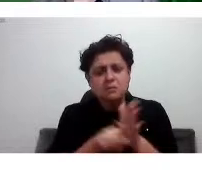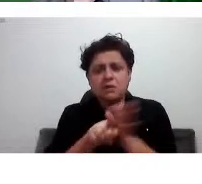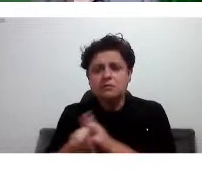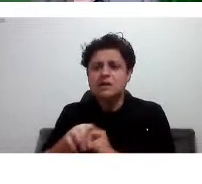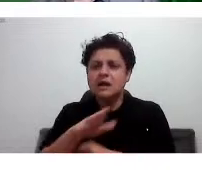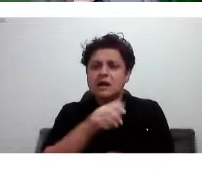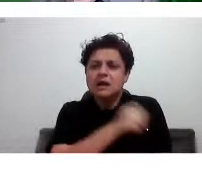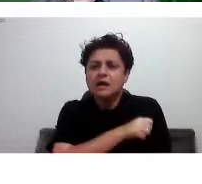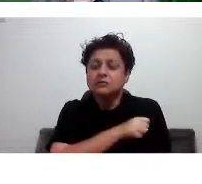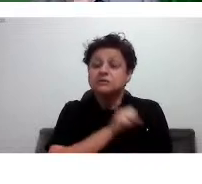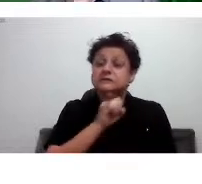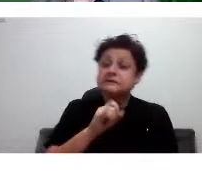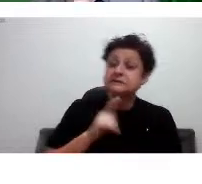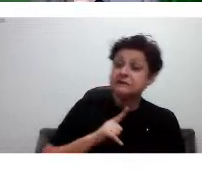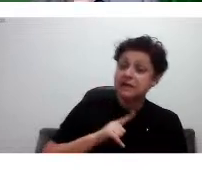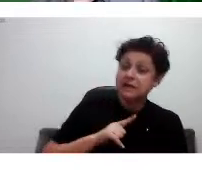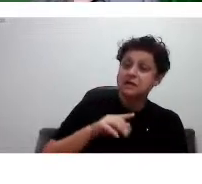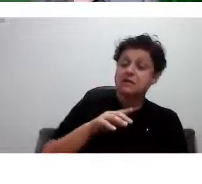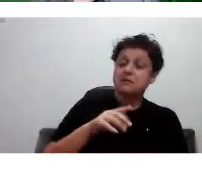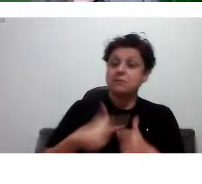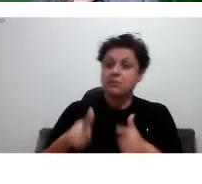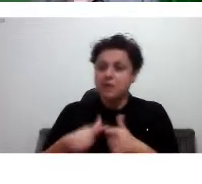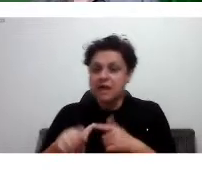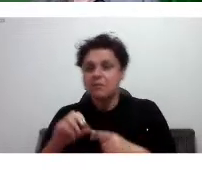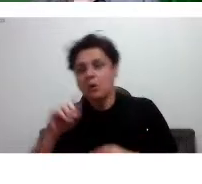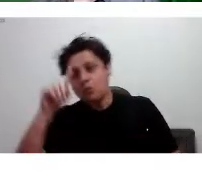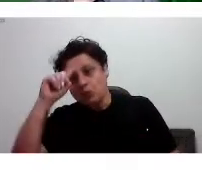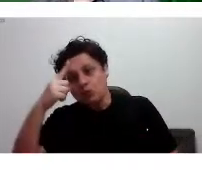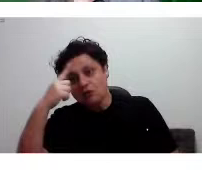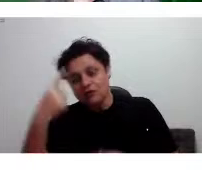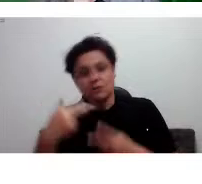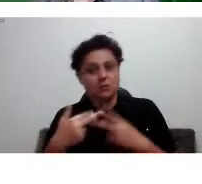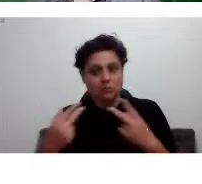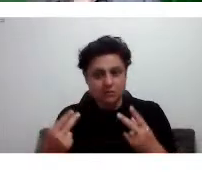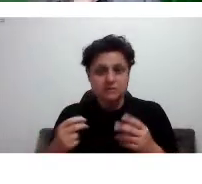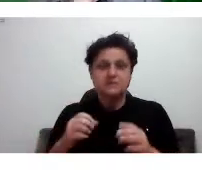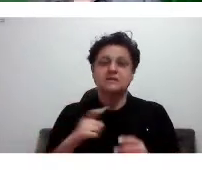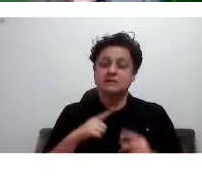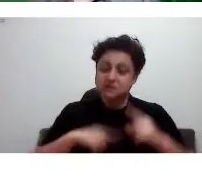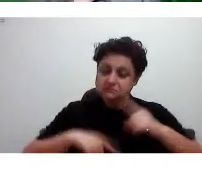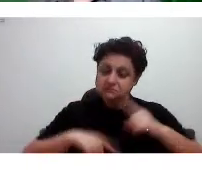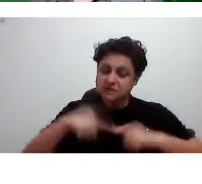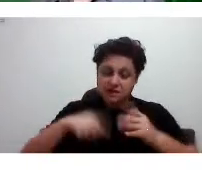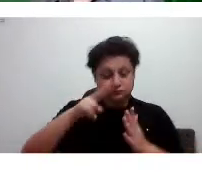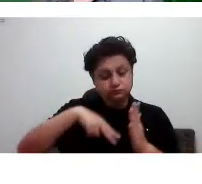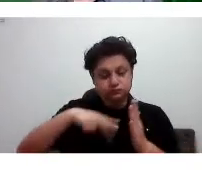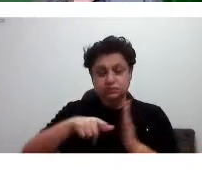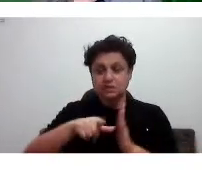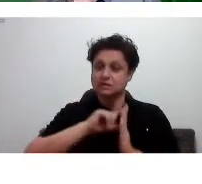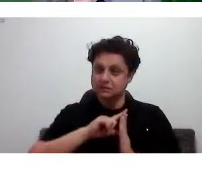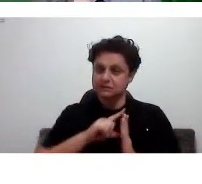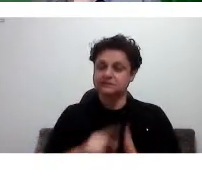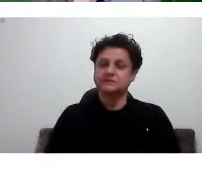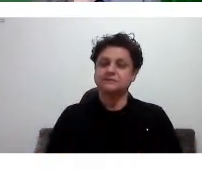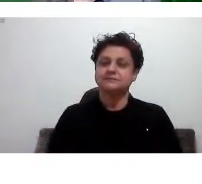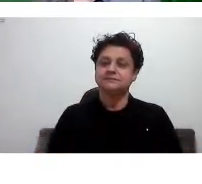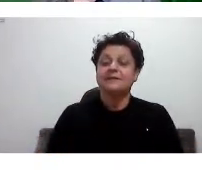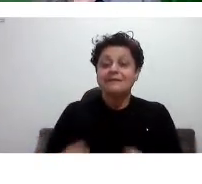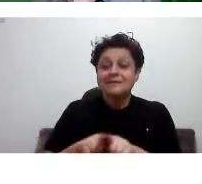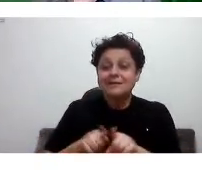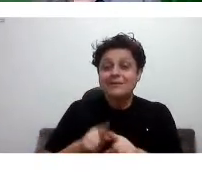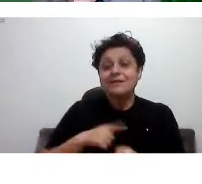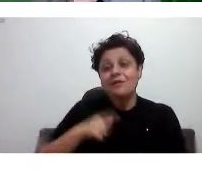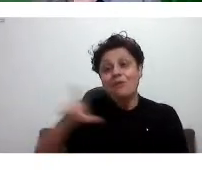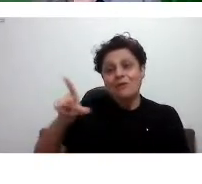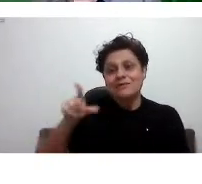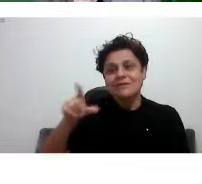questions with what they looked at. And those who are quick or who didn't look at the material beforehand will need to read it